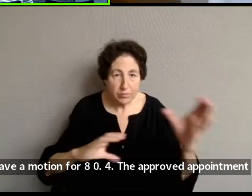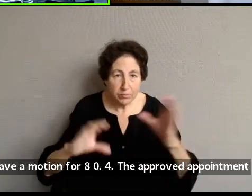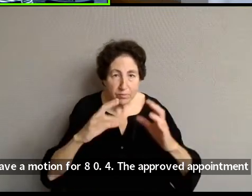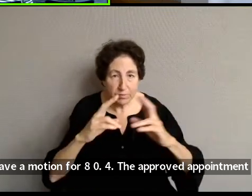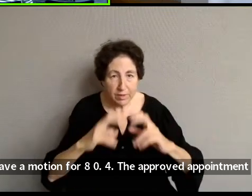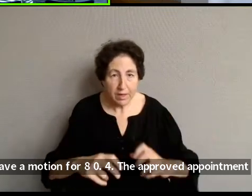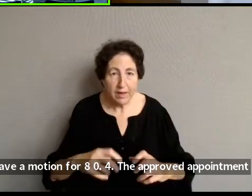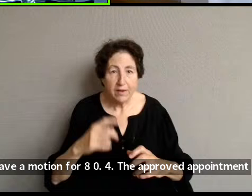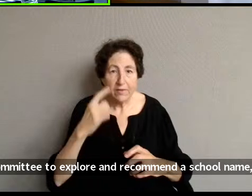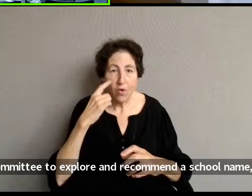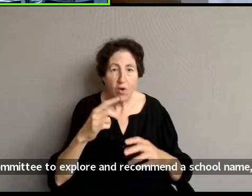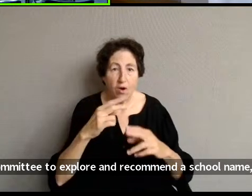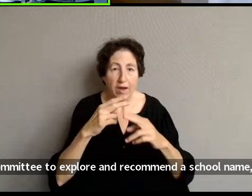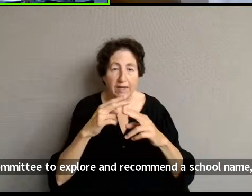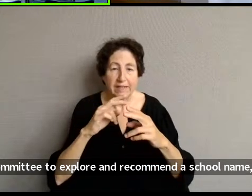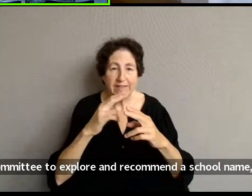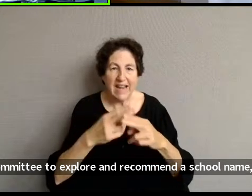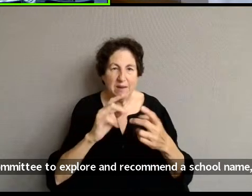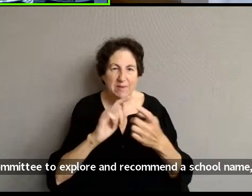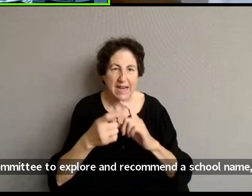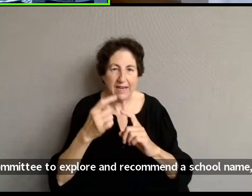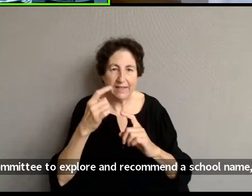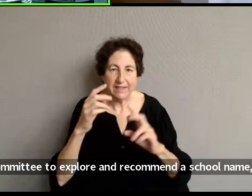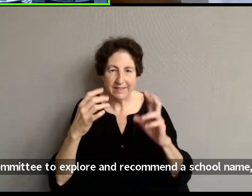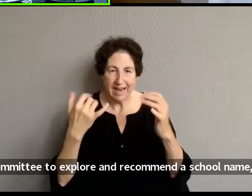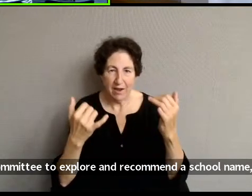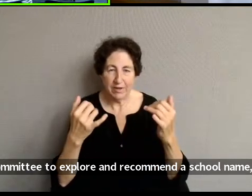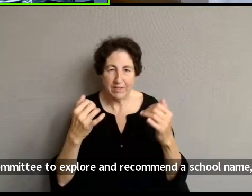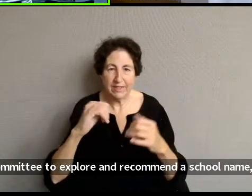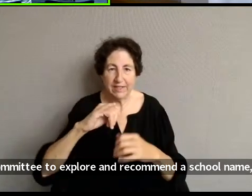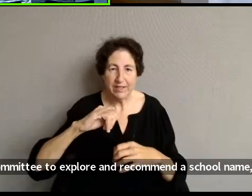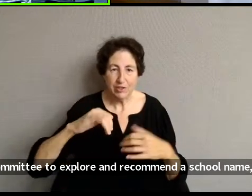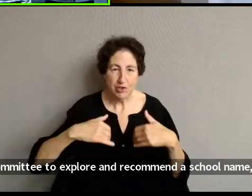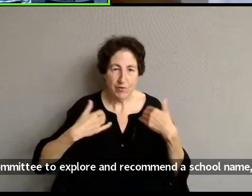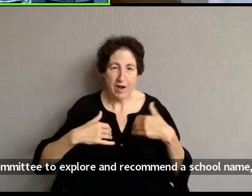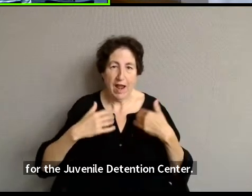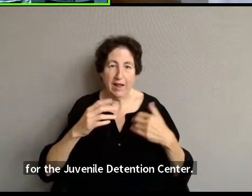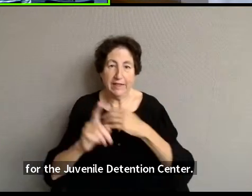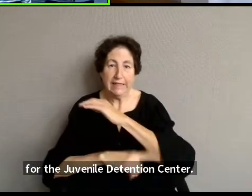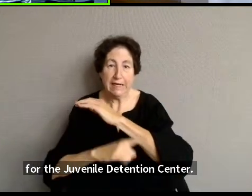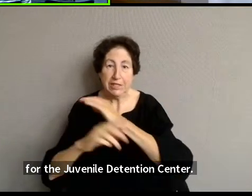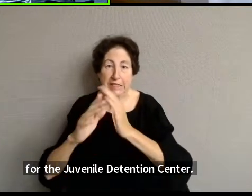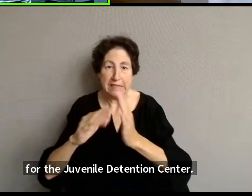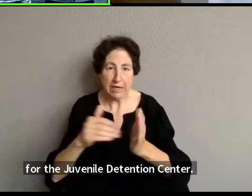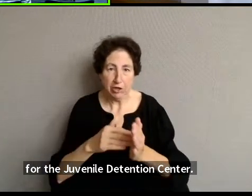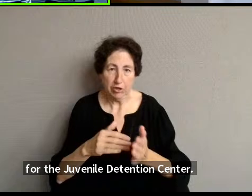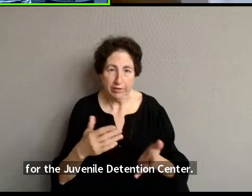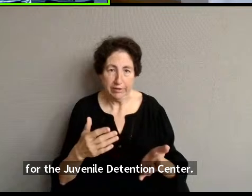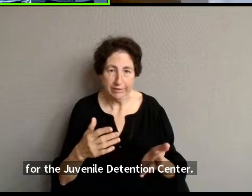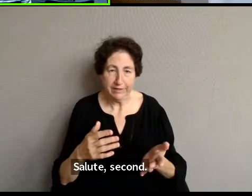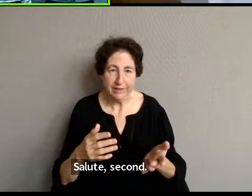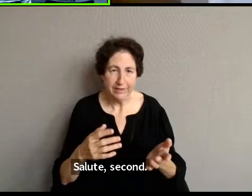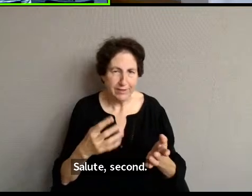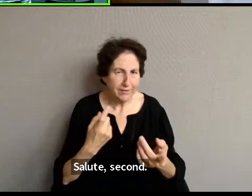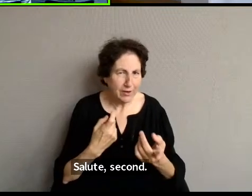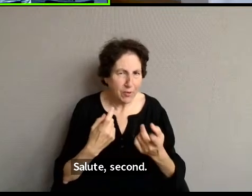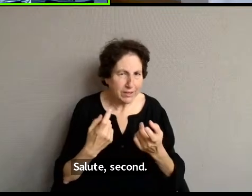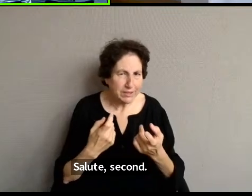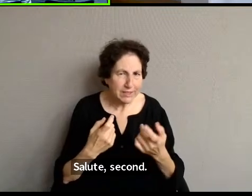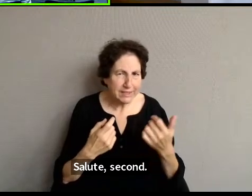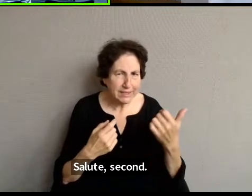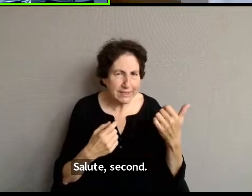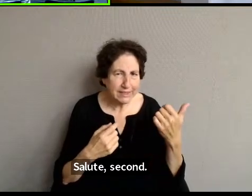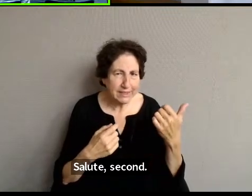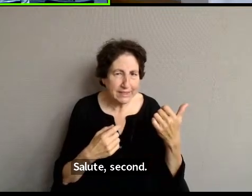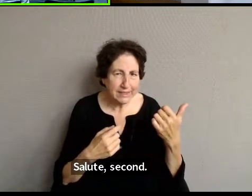for the Juvenile Detention Center? So moved. Second. Any questions about this? Yes. Okay,